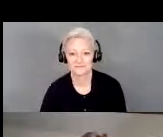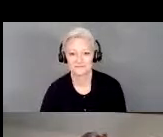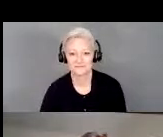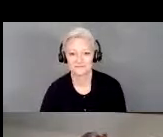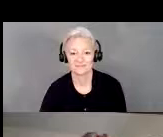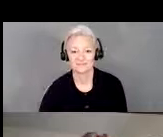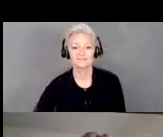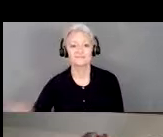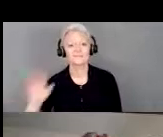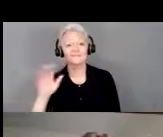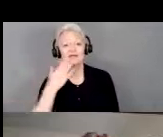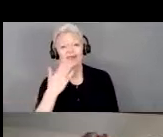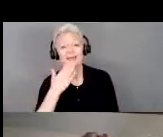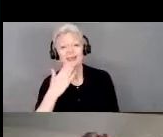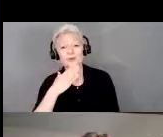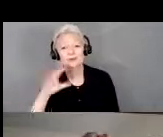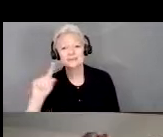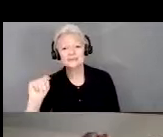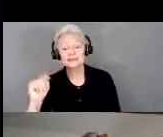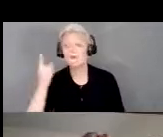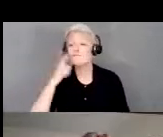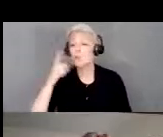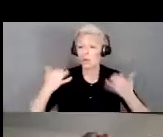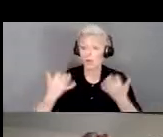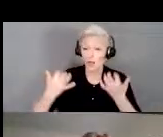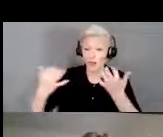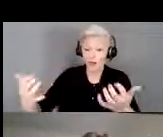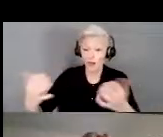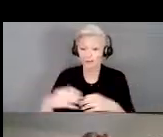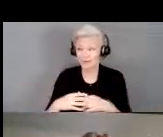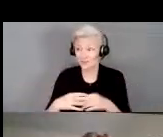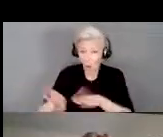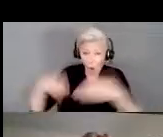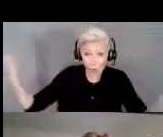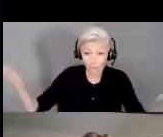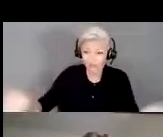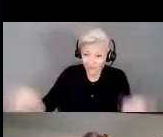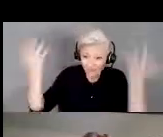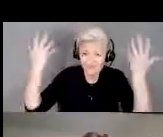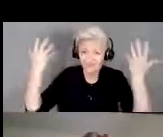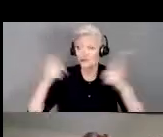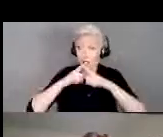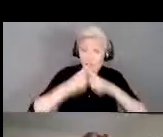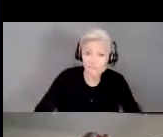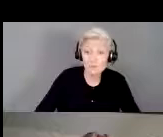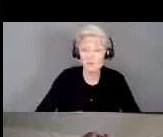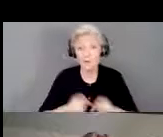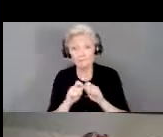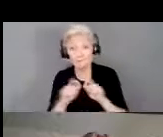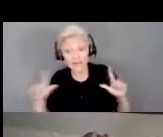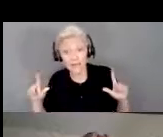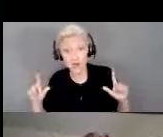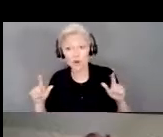Thank you, DT. For everyone, the floor is open. Feel free to come off mute, or you can put your question